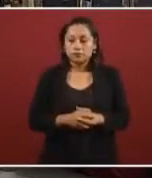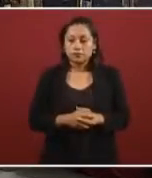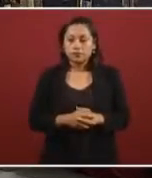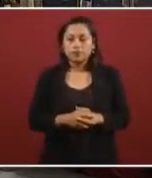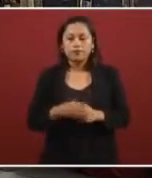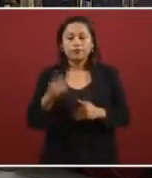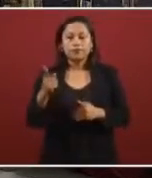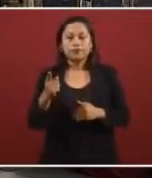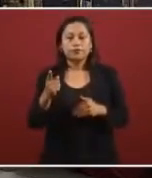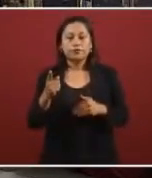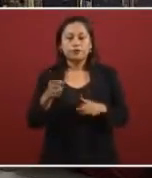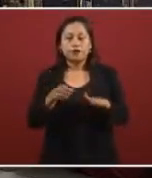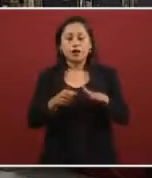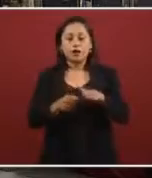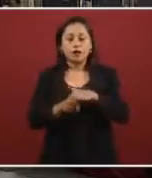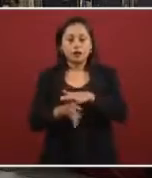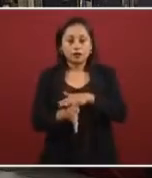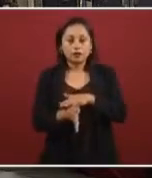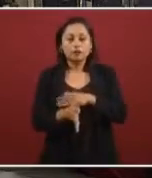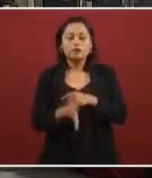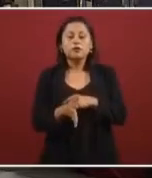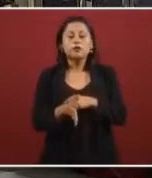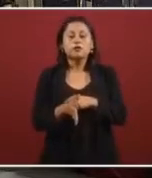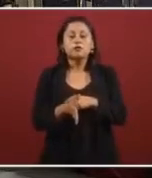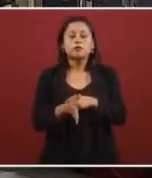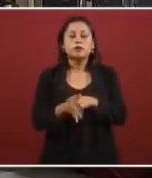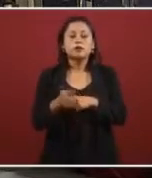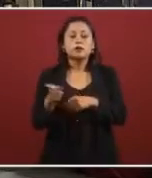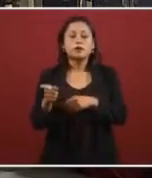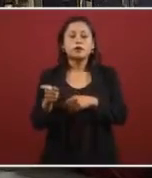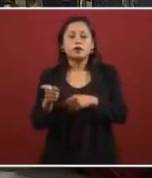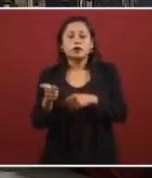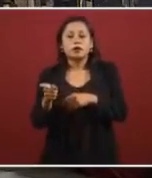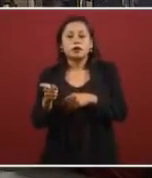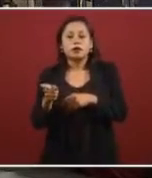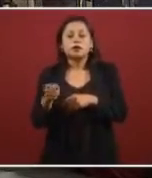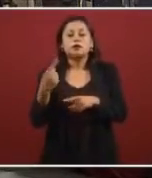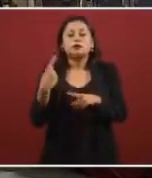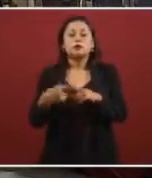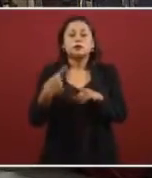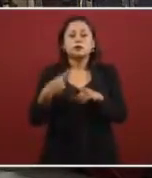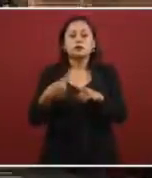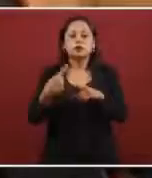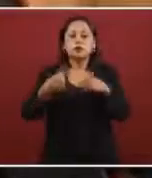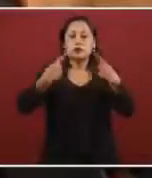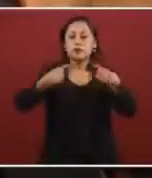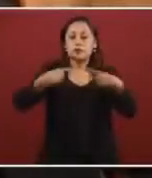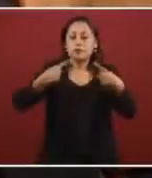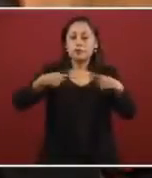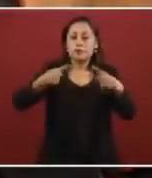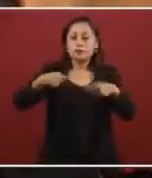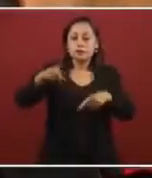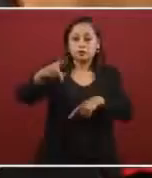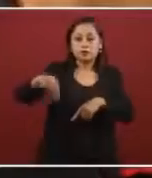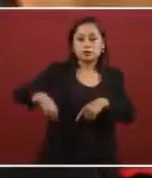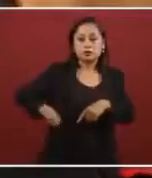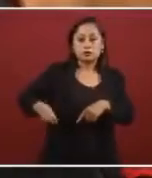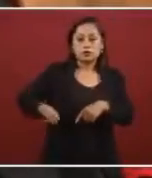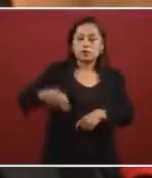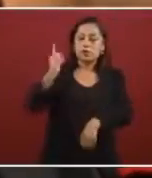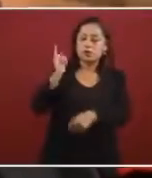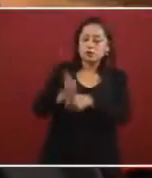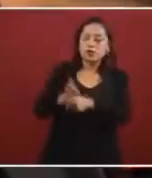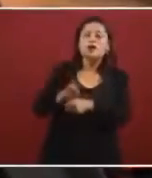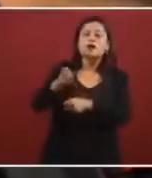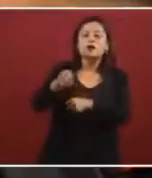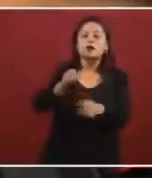What about the case? Los autores deberían ser entregados y también para el fiscal a la Corte Penal. So they should